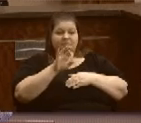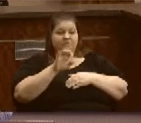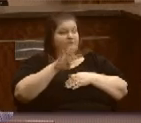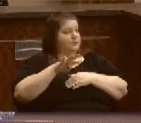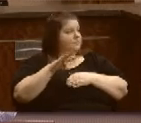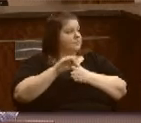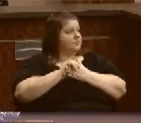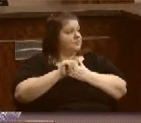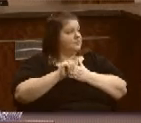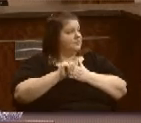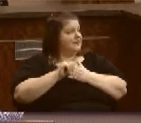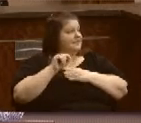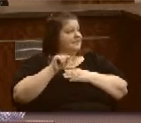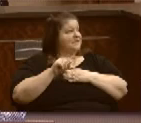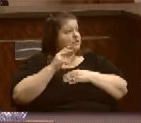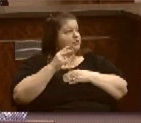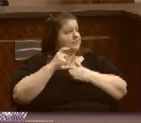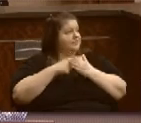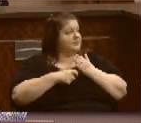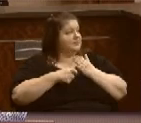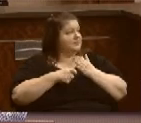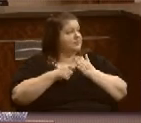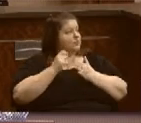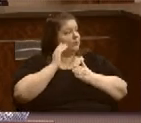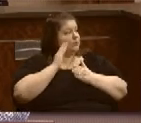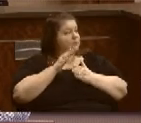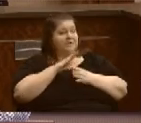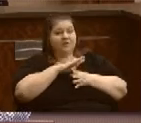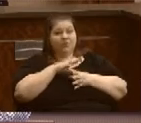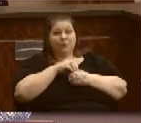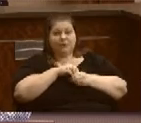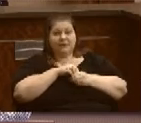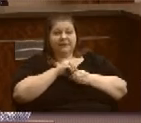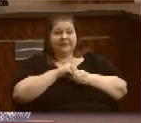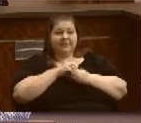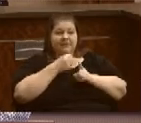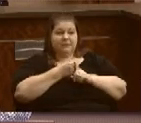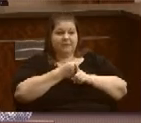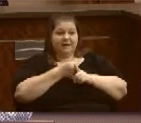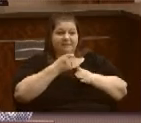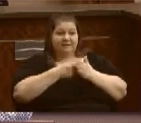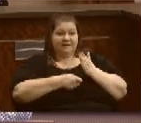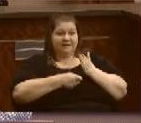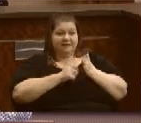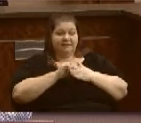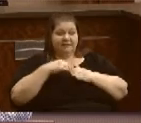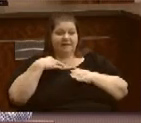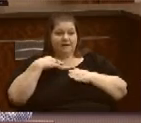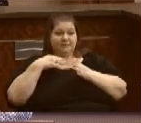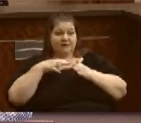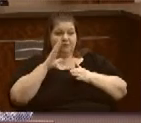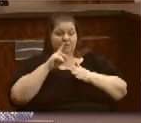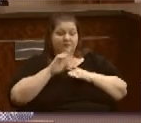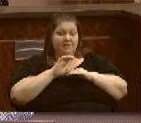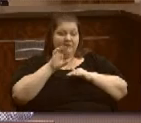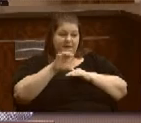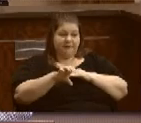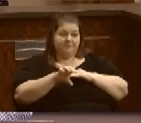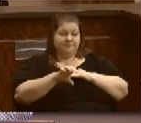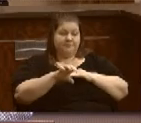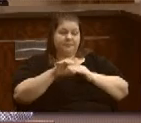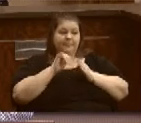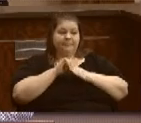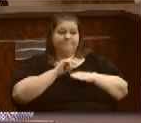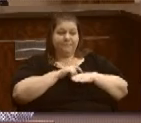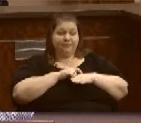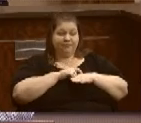$97,944. These two fees are going to be included in the impact fees that the applicant will be paying at the time